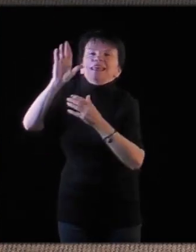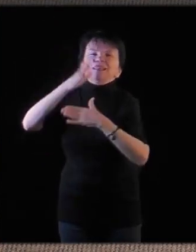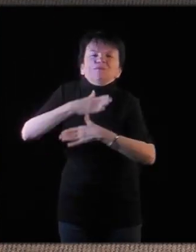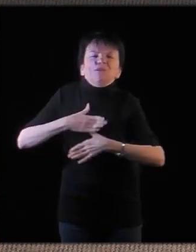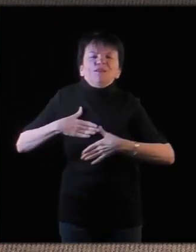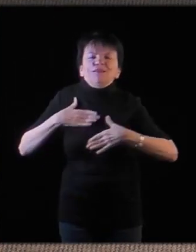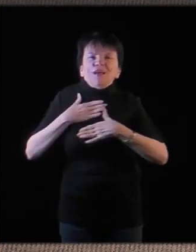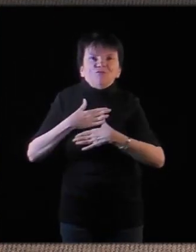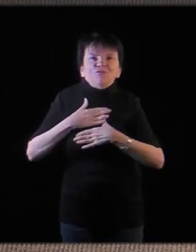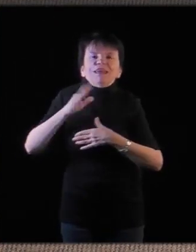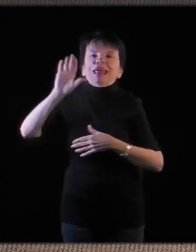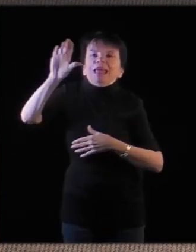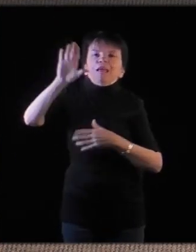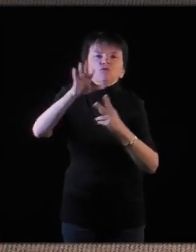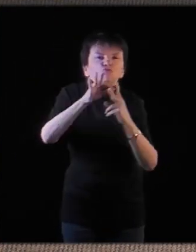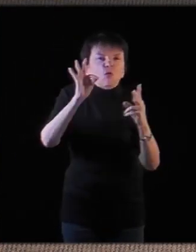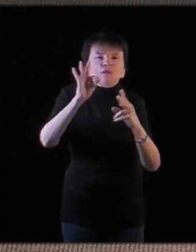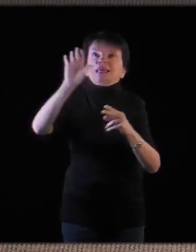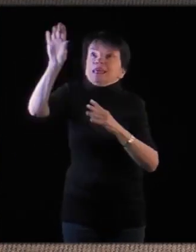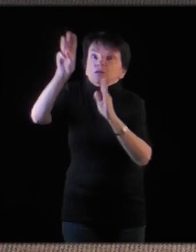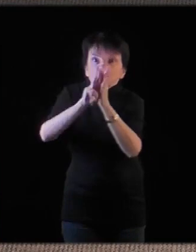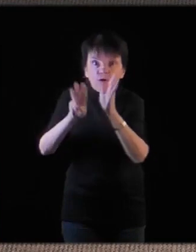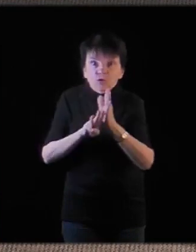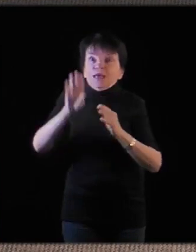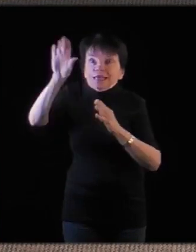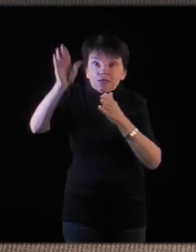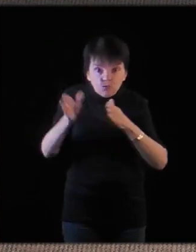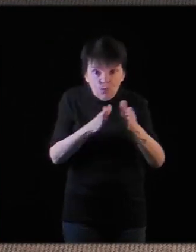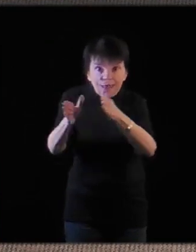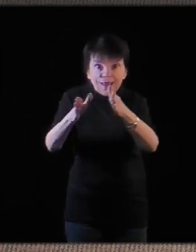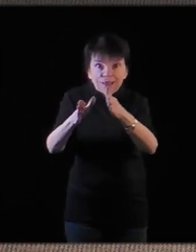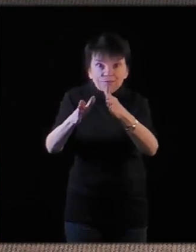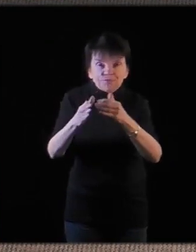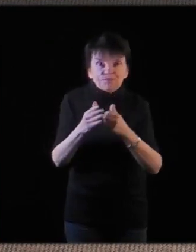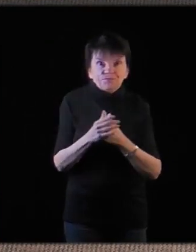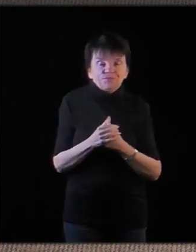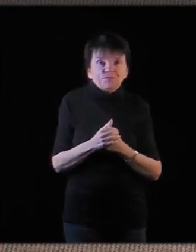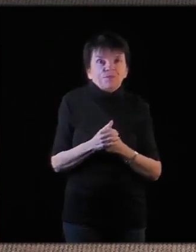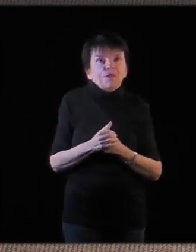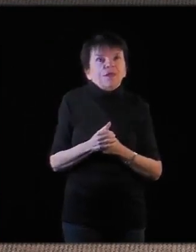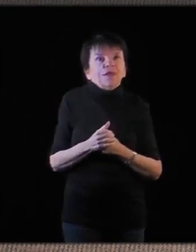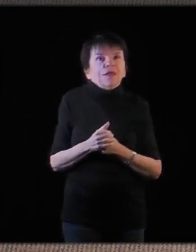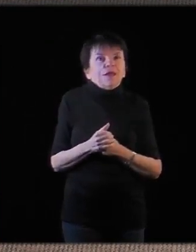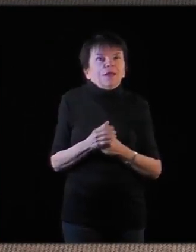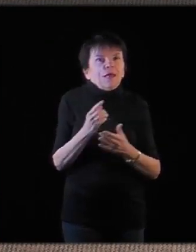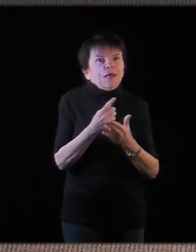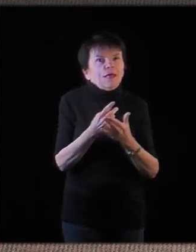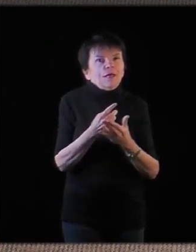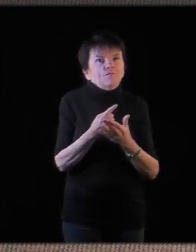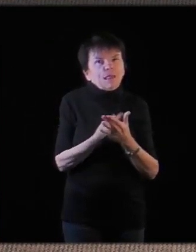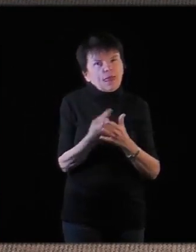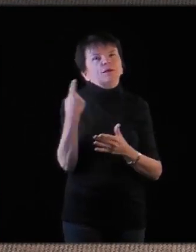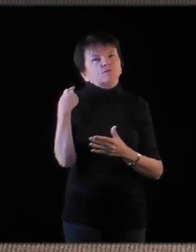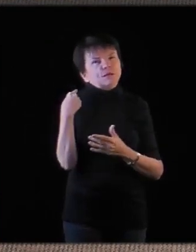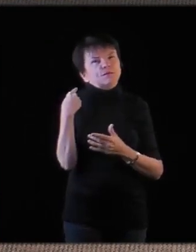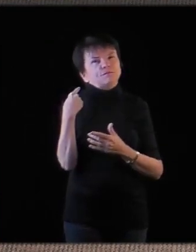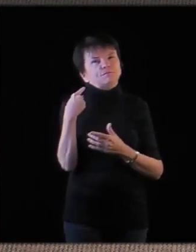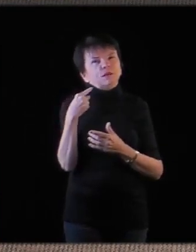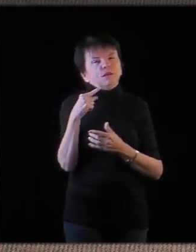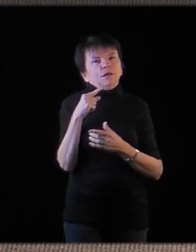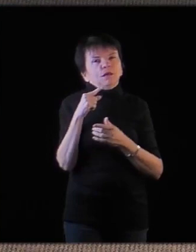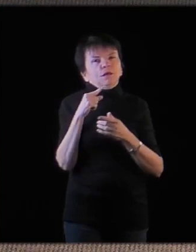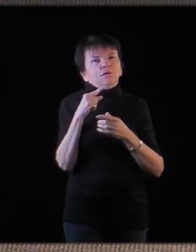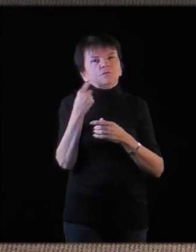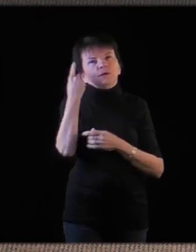his choice, his will, his way. Last week, we then looked at the idea and the